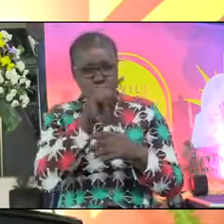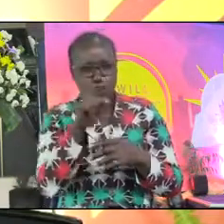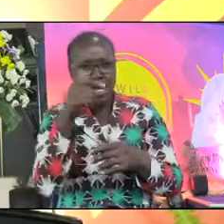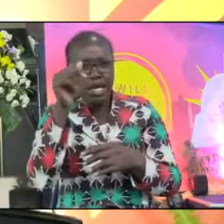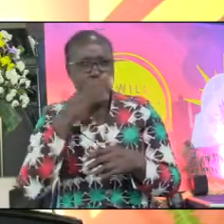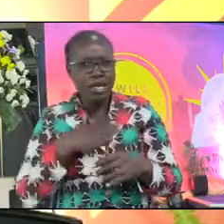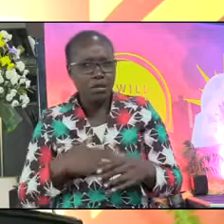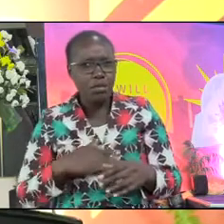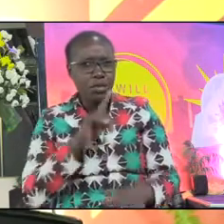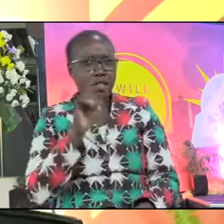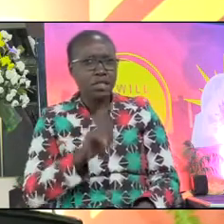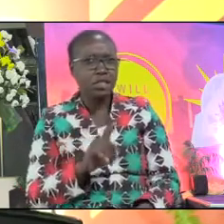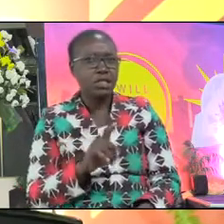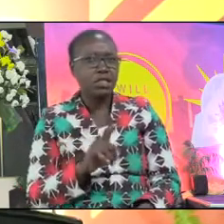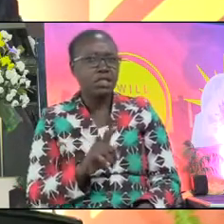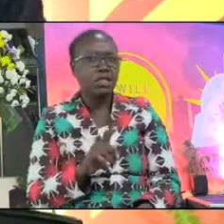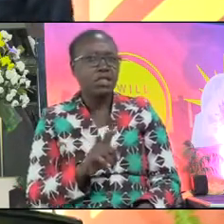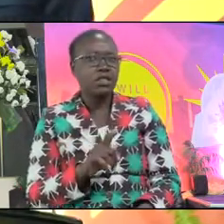Is there anybody